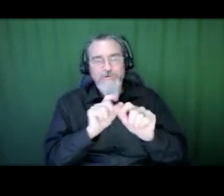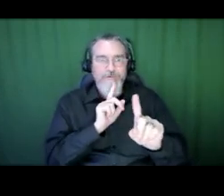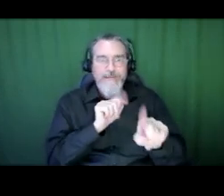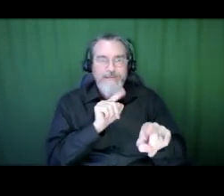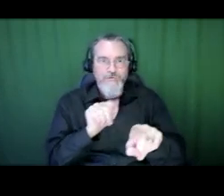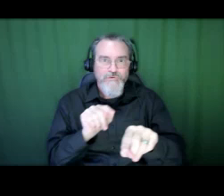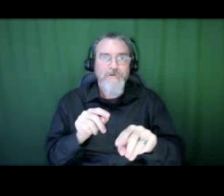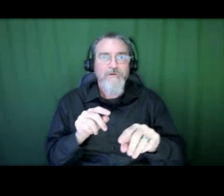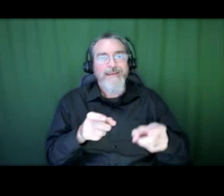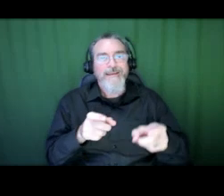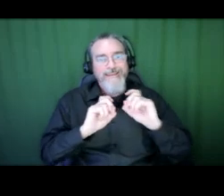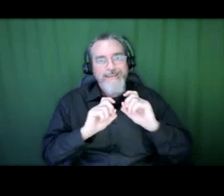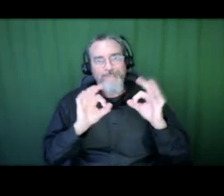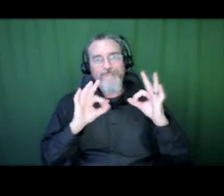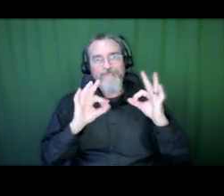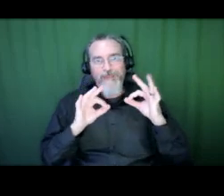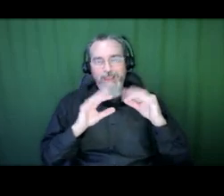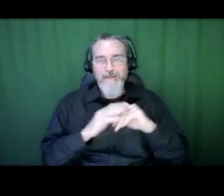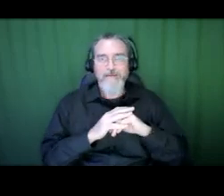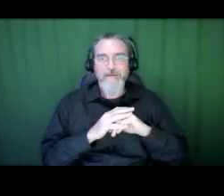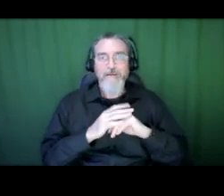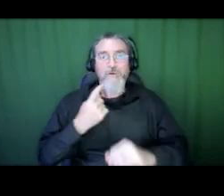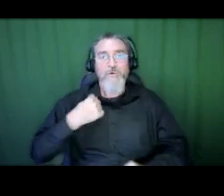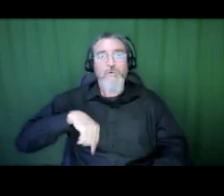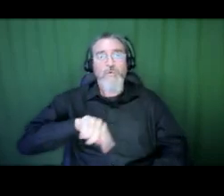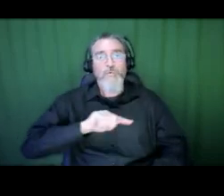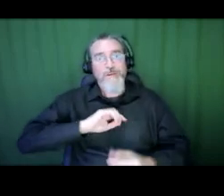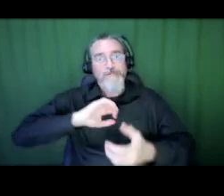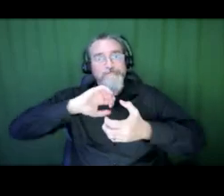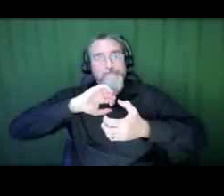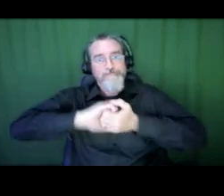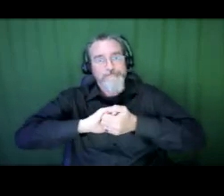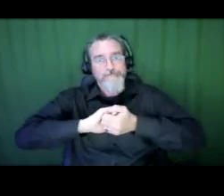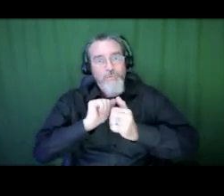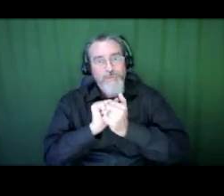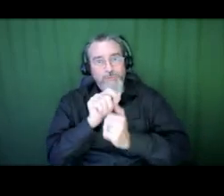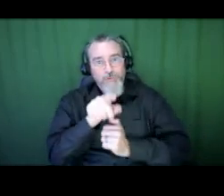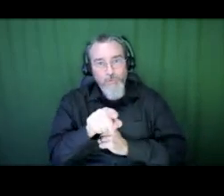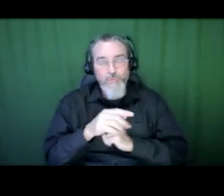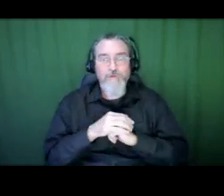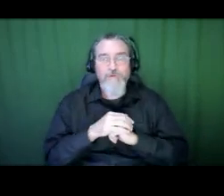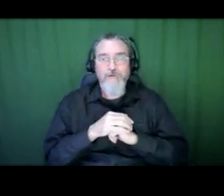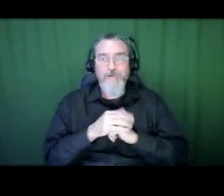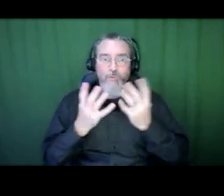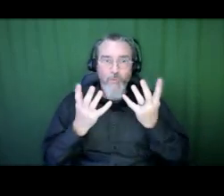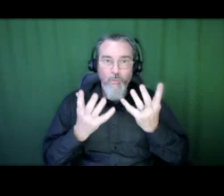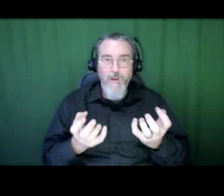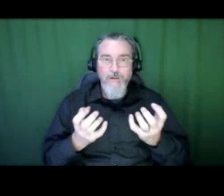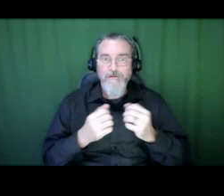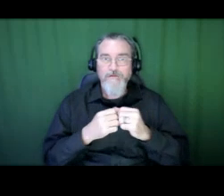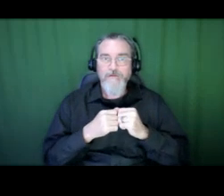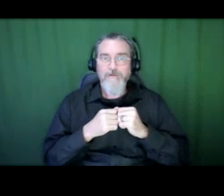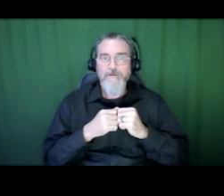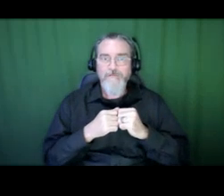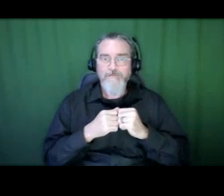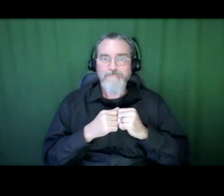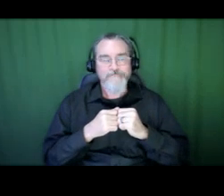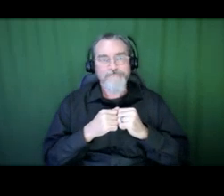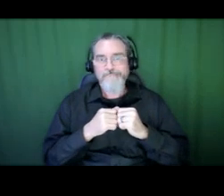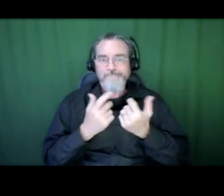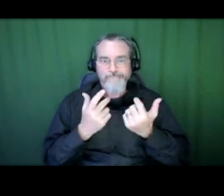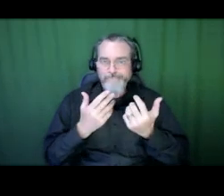about the toolkit. We are your partner in this work, and we want to be partners in good faith.